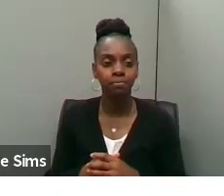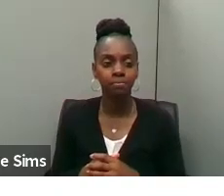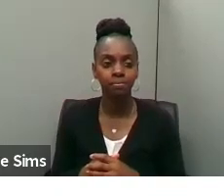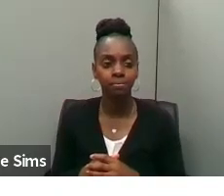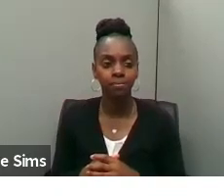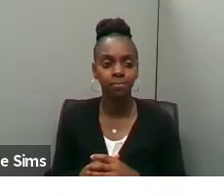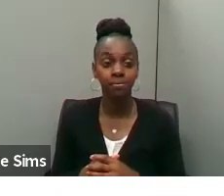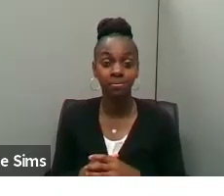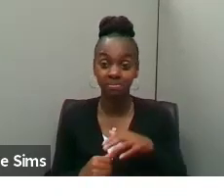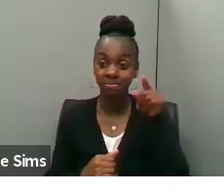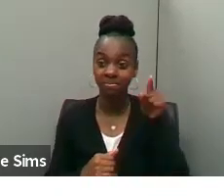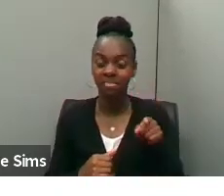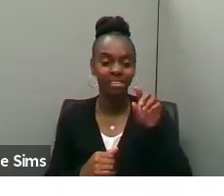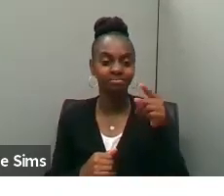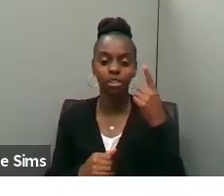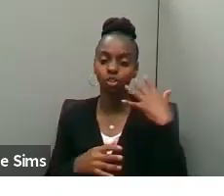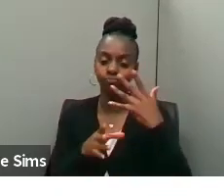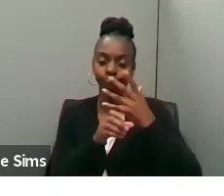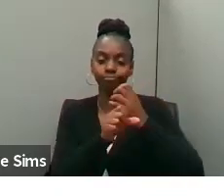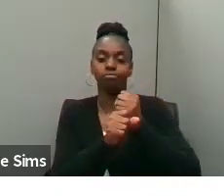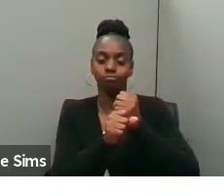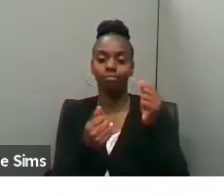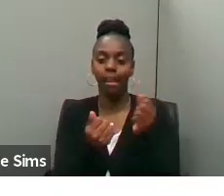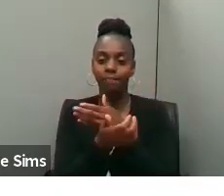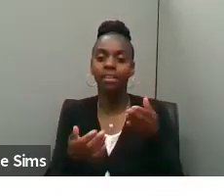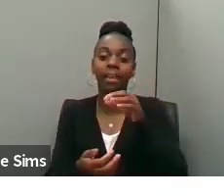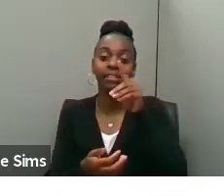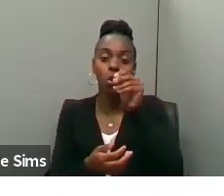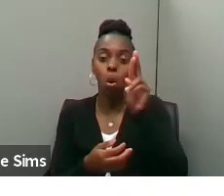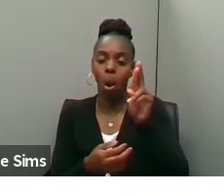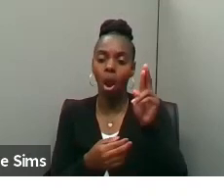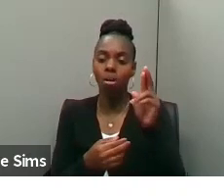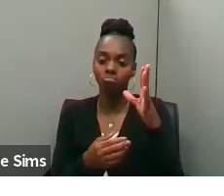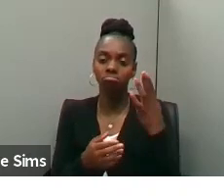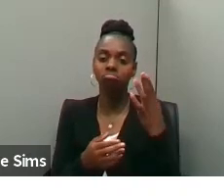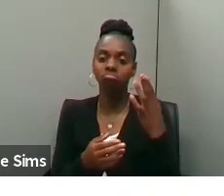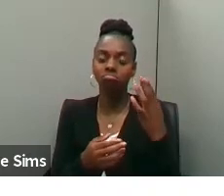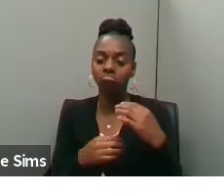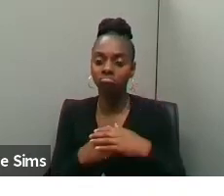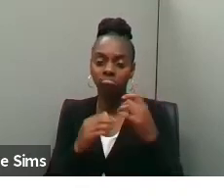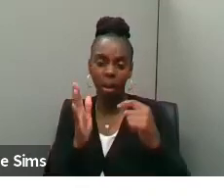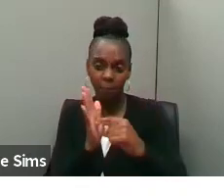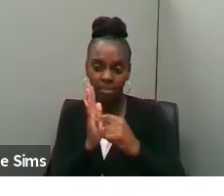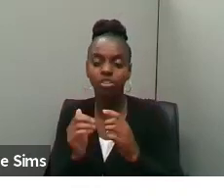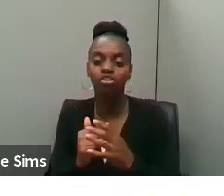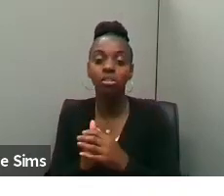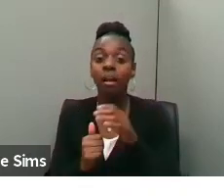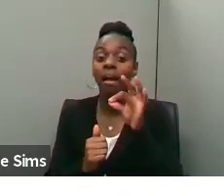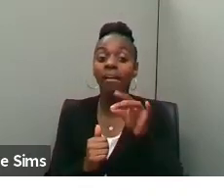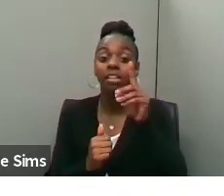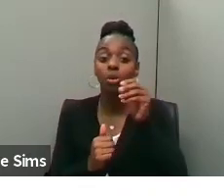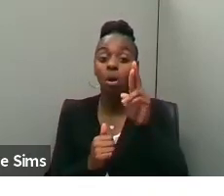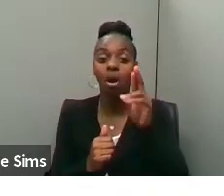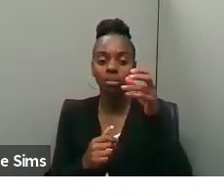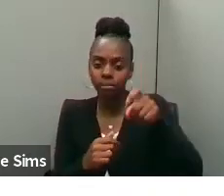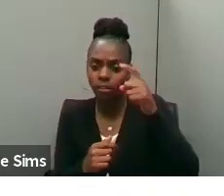So this is just sort of to sum up the DOR's obligation here. So if the service is necessary for participation